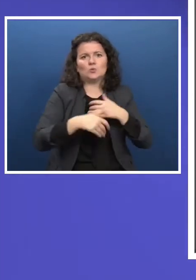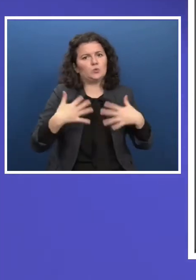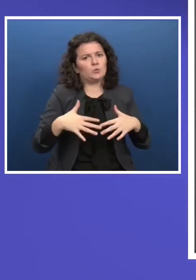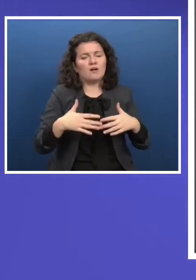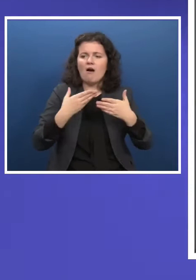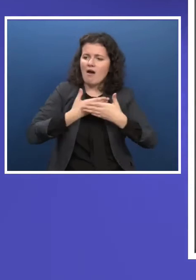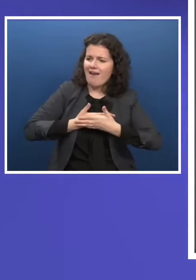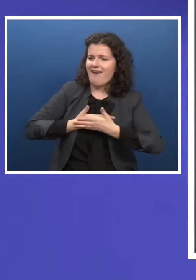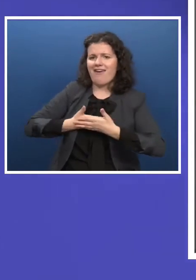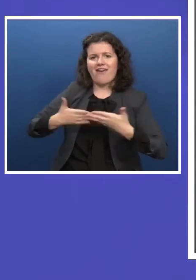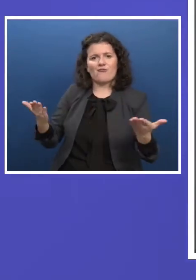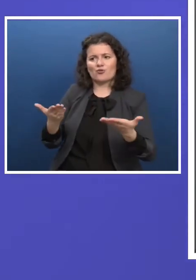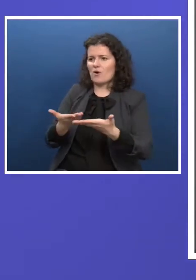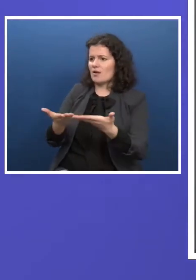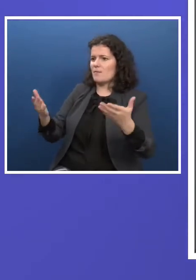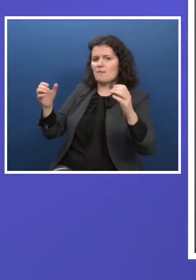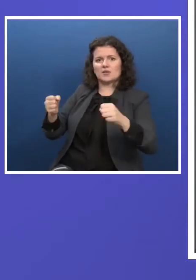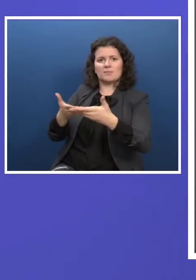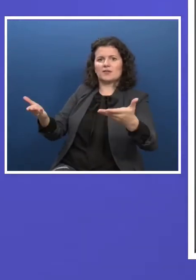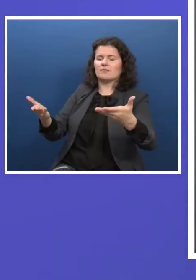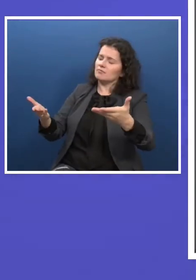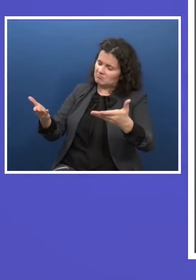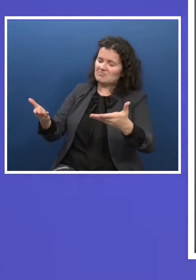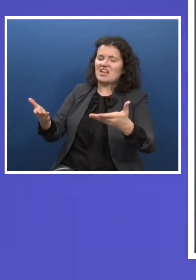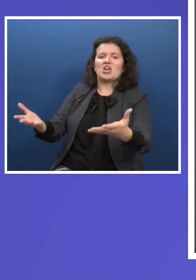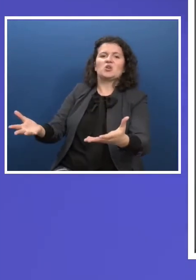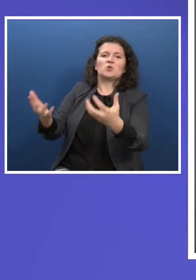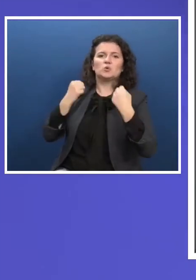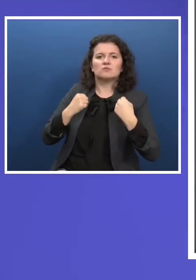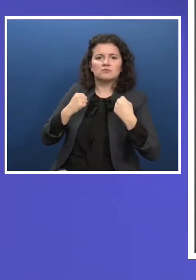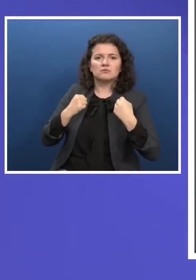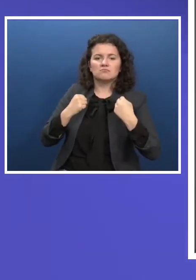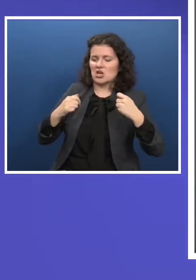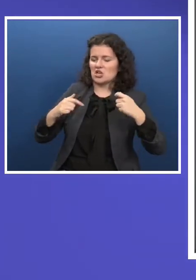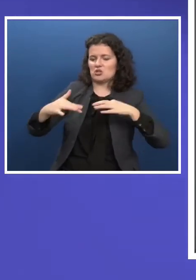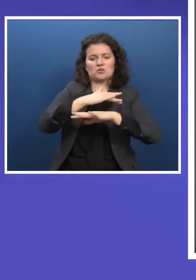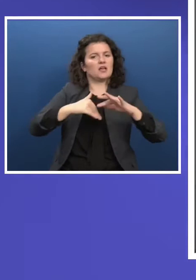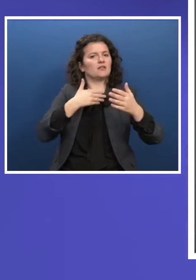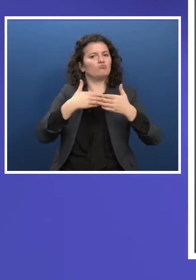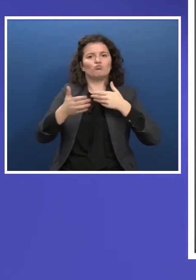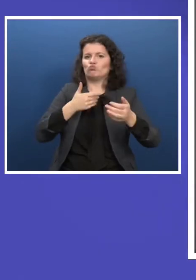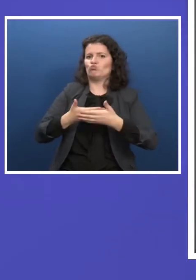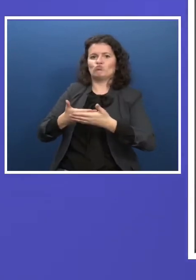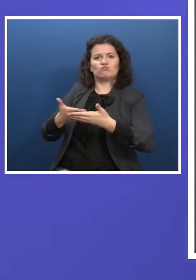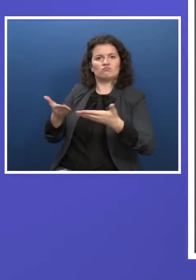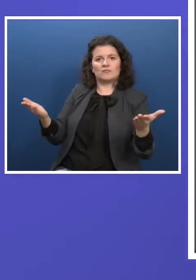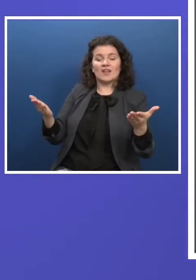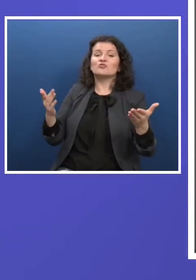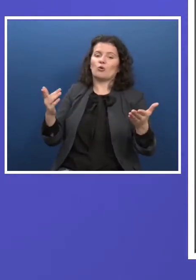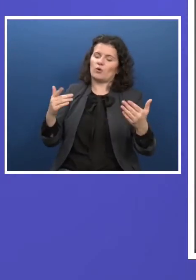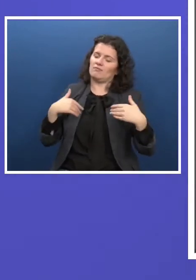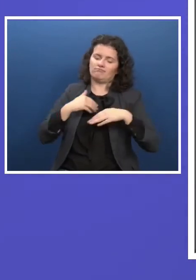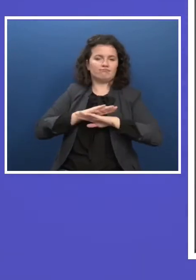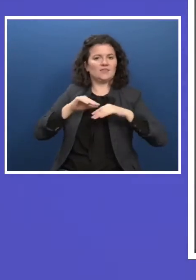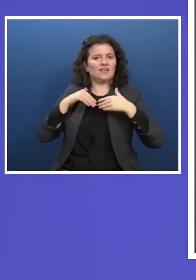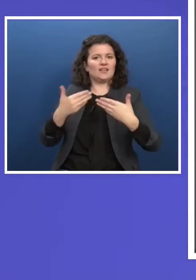potential deployed in our society. So we have had then universal health coverage. We have